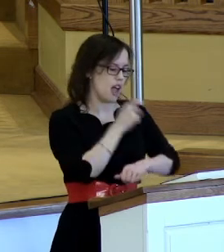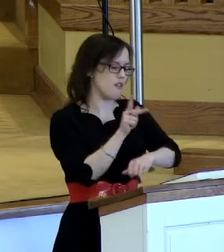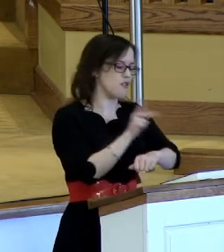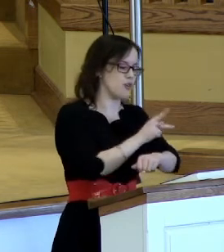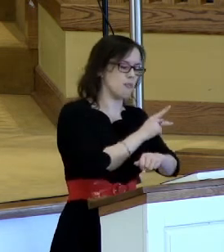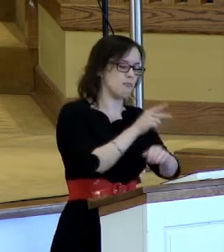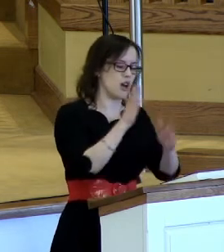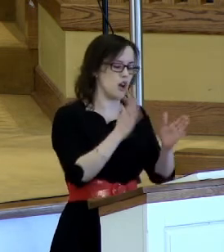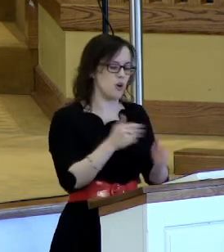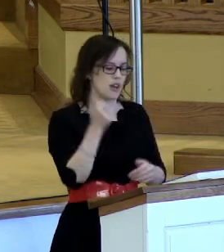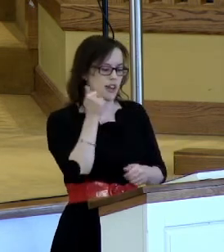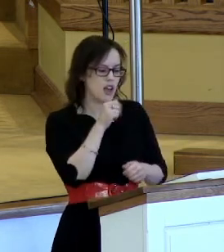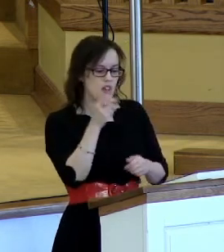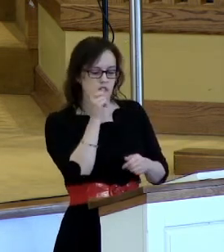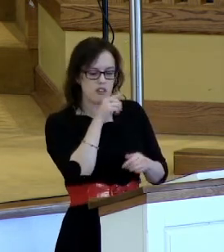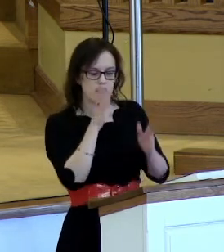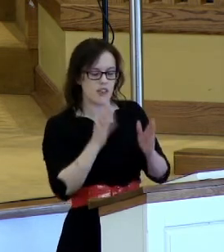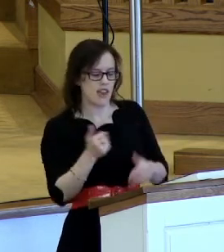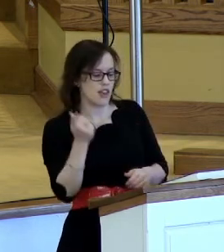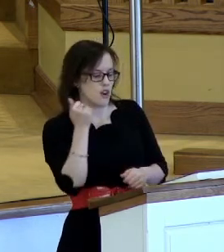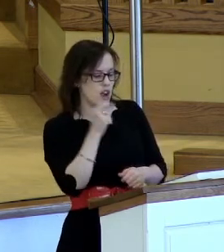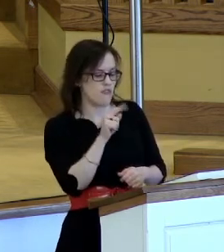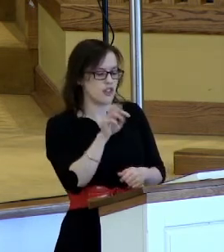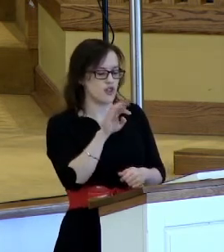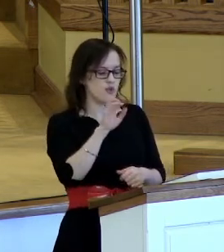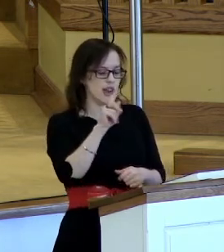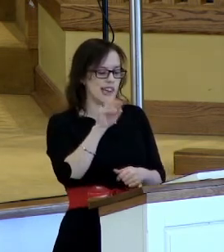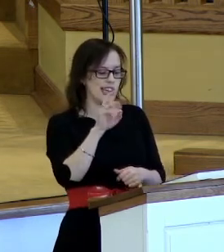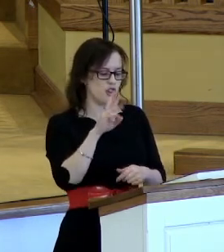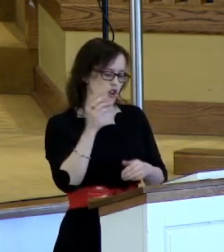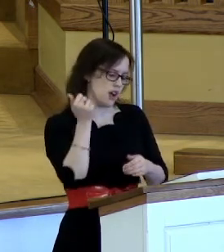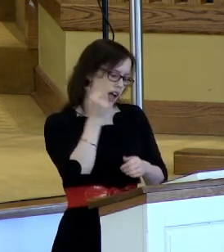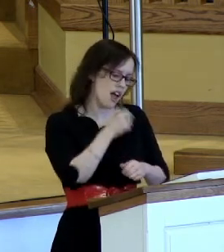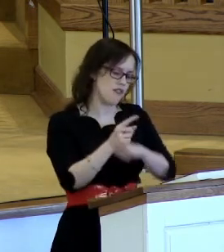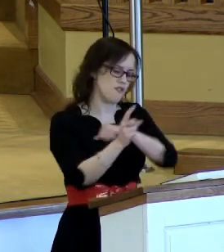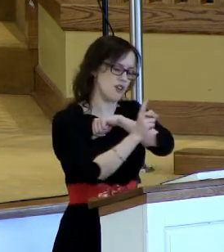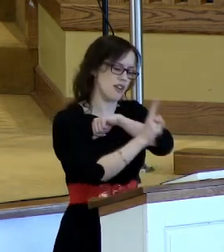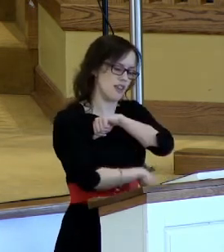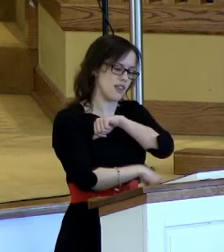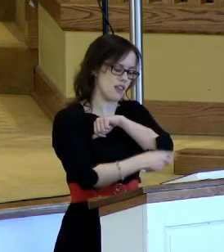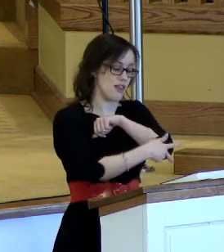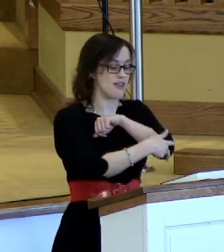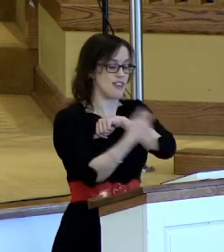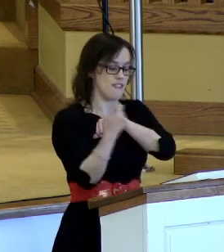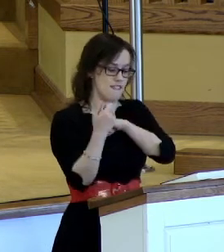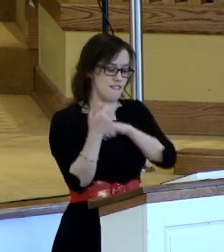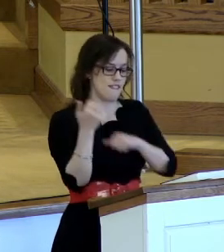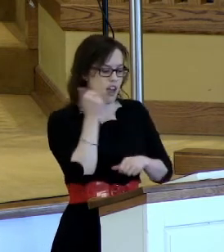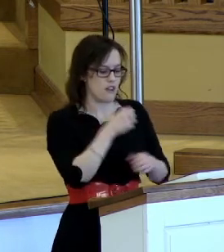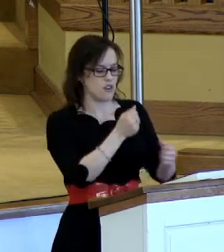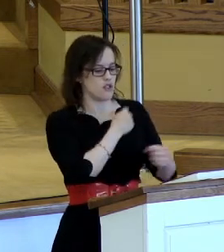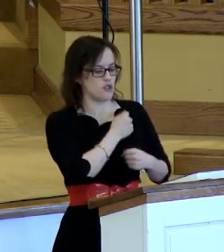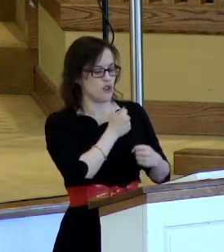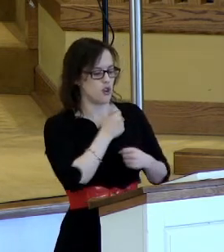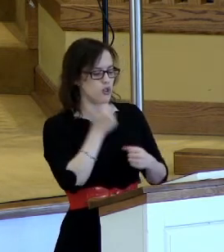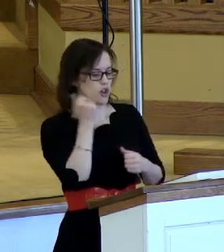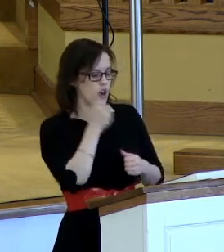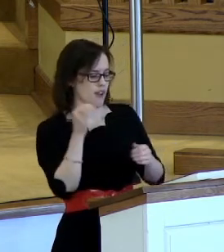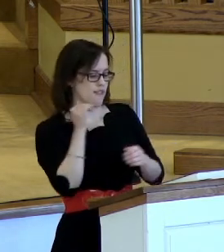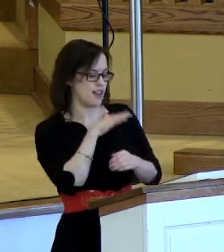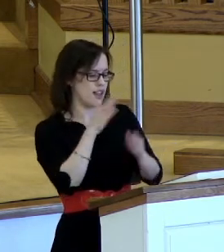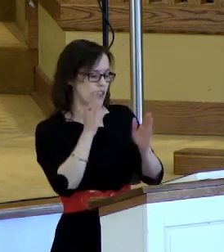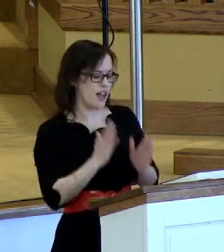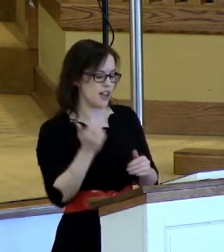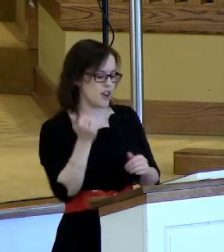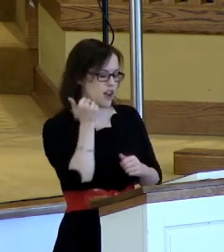pauper, every traitor, every thief, every soldier, every lawyer, every TV talk show